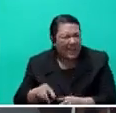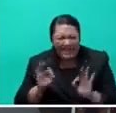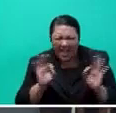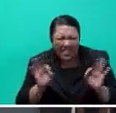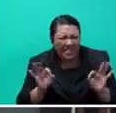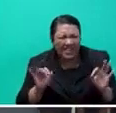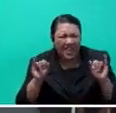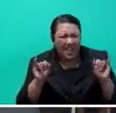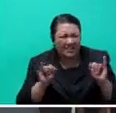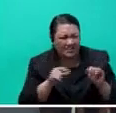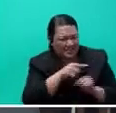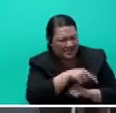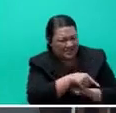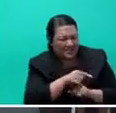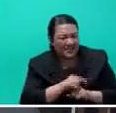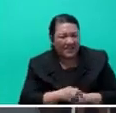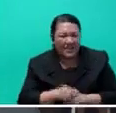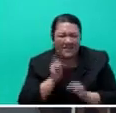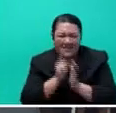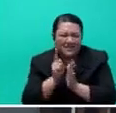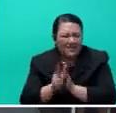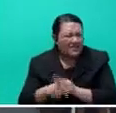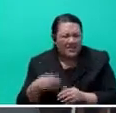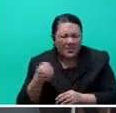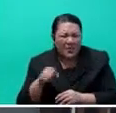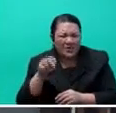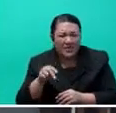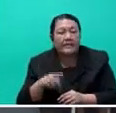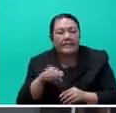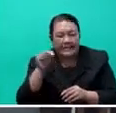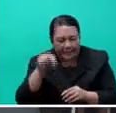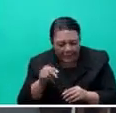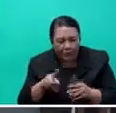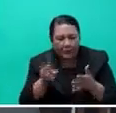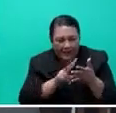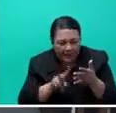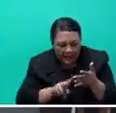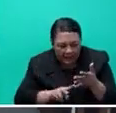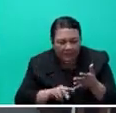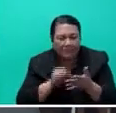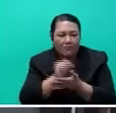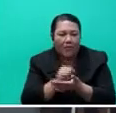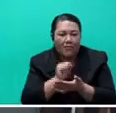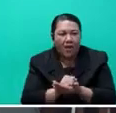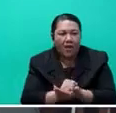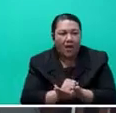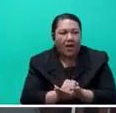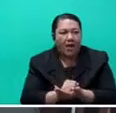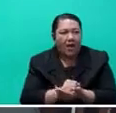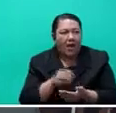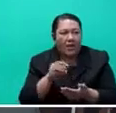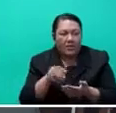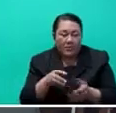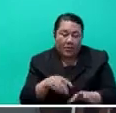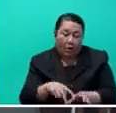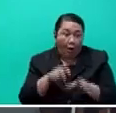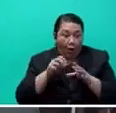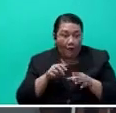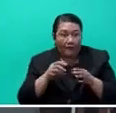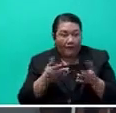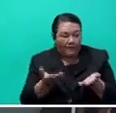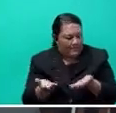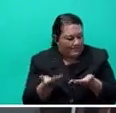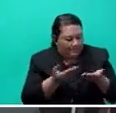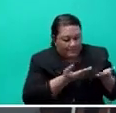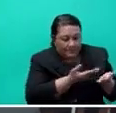and that's what we submit. If this bill can be withdrawn and bring back in the right procedures, because we are just